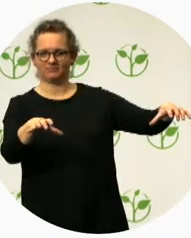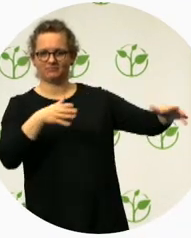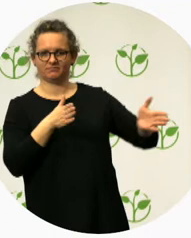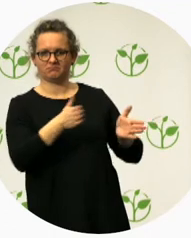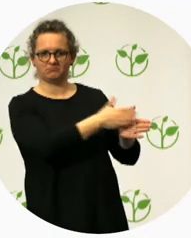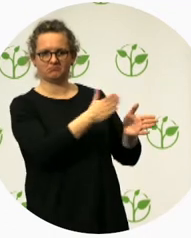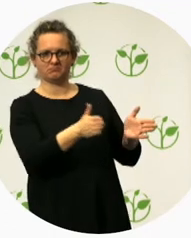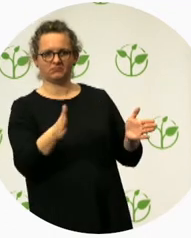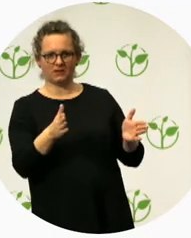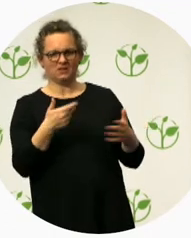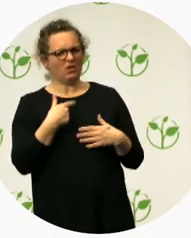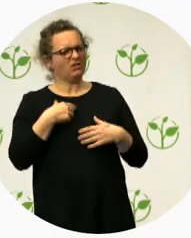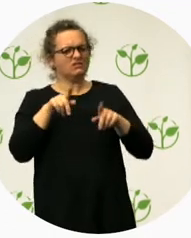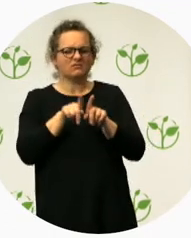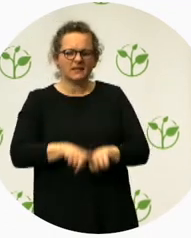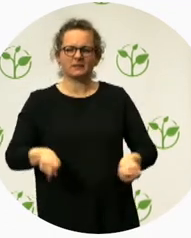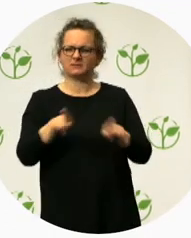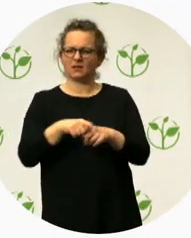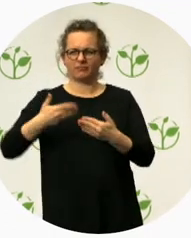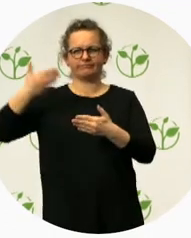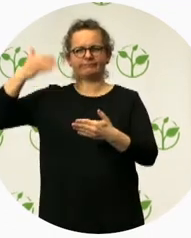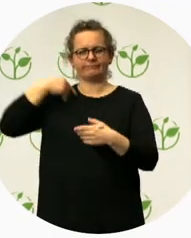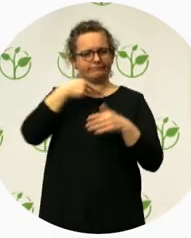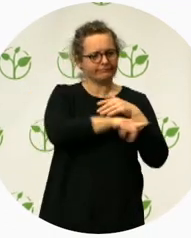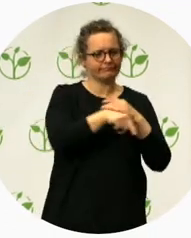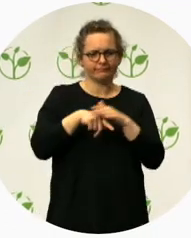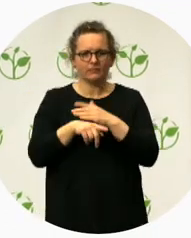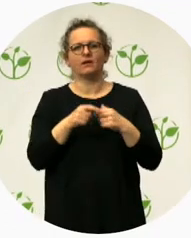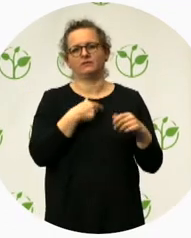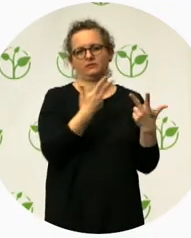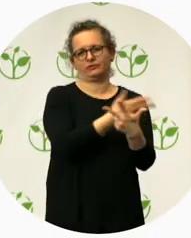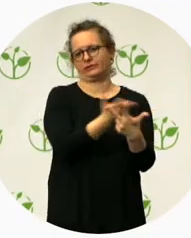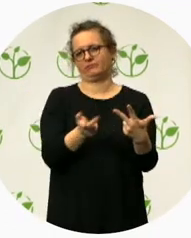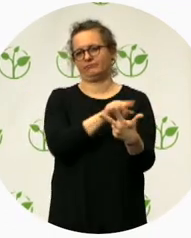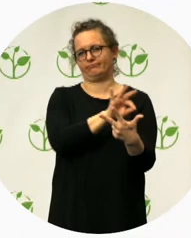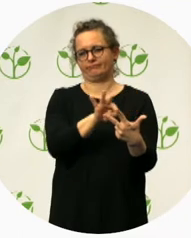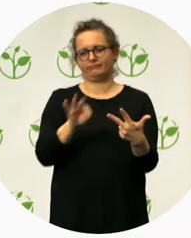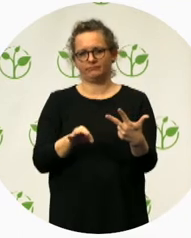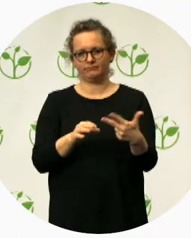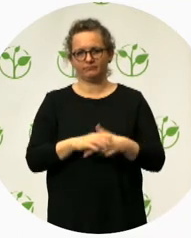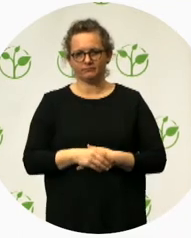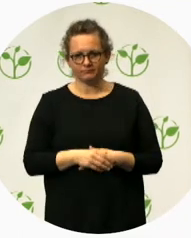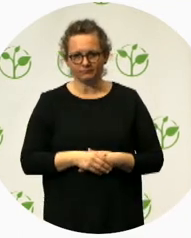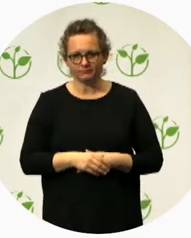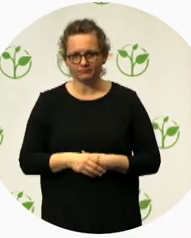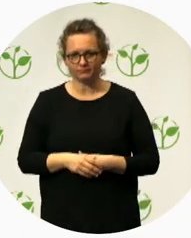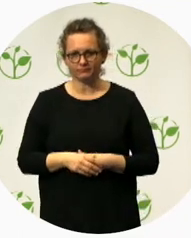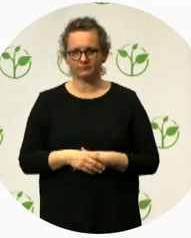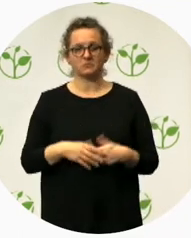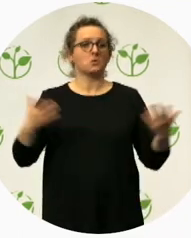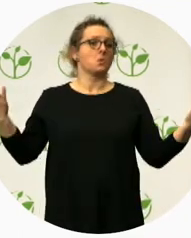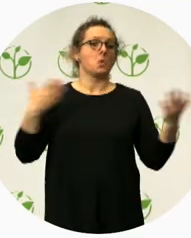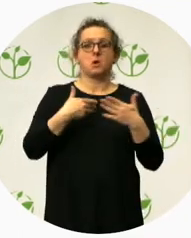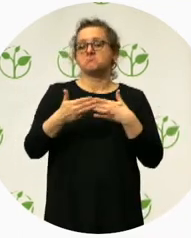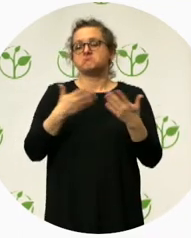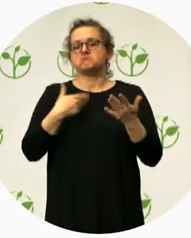meet Rodrigo or Chris, the last three times you met, you talked about these subjects. Let's predict that